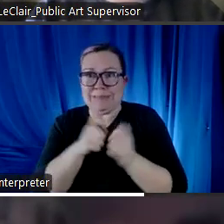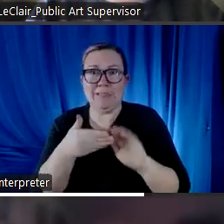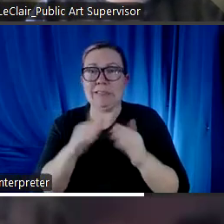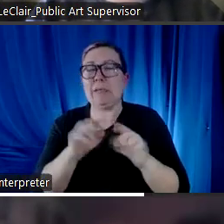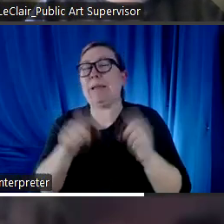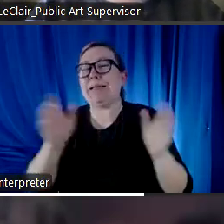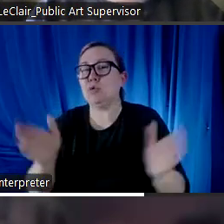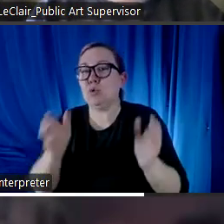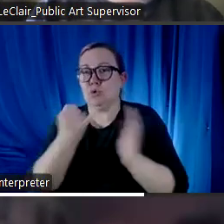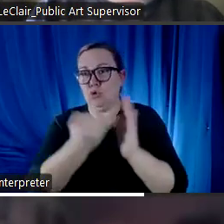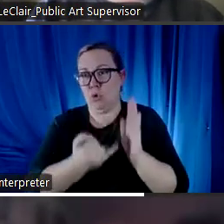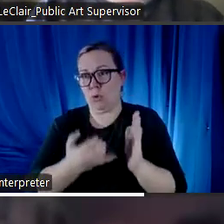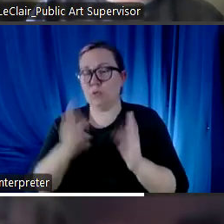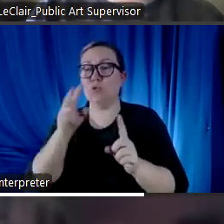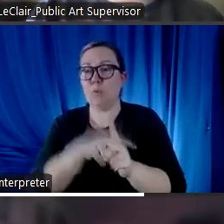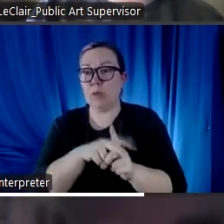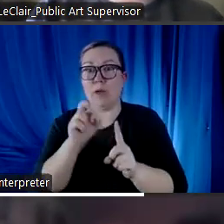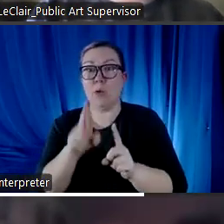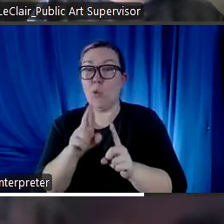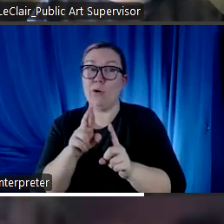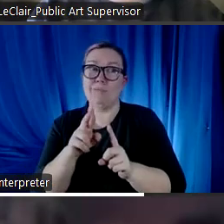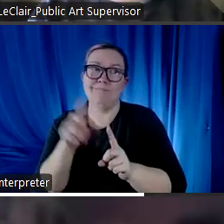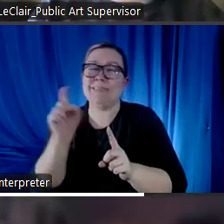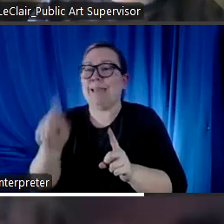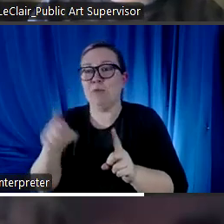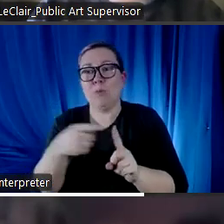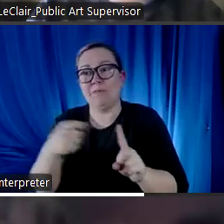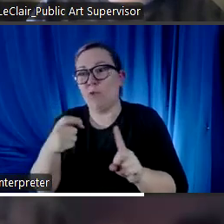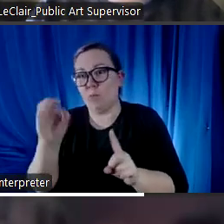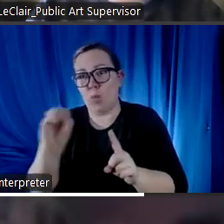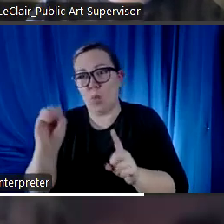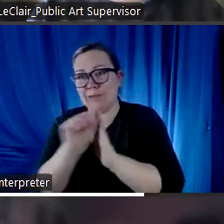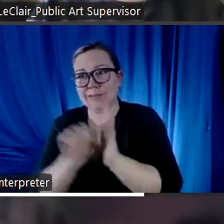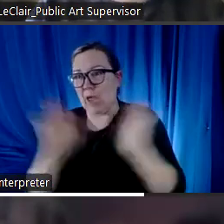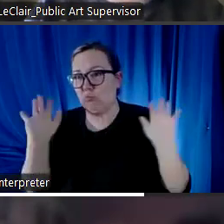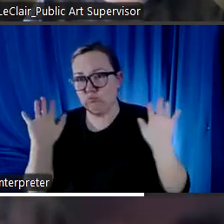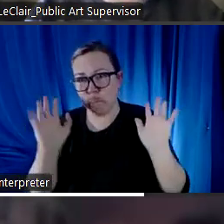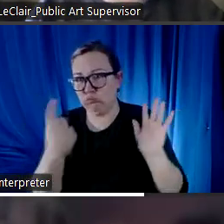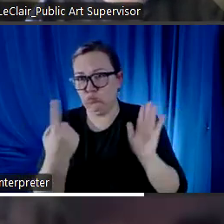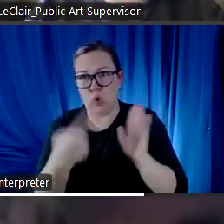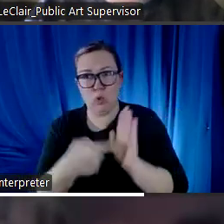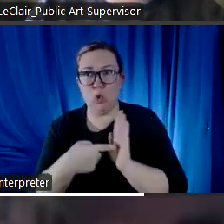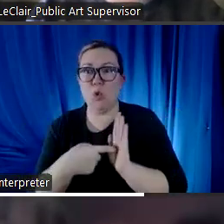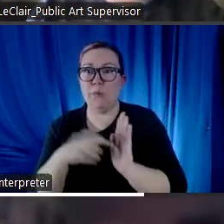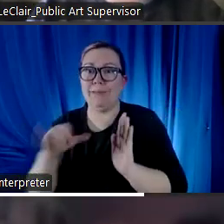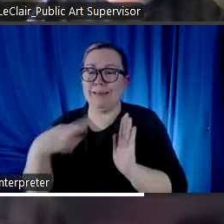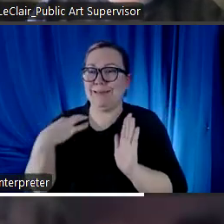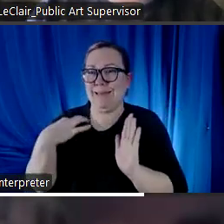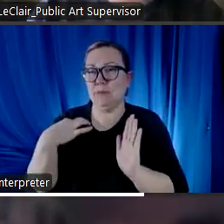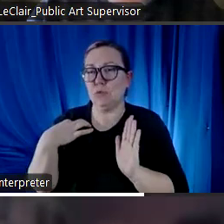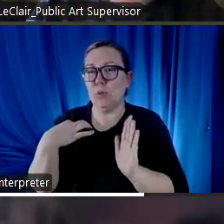to apply. Or artists just have to be from within the state of Oregon. That's up in the eligibility section at the